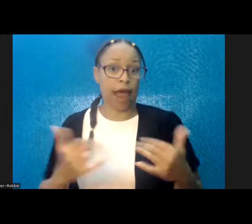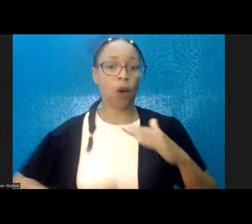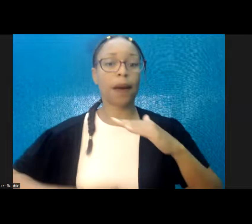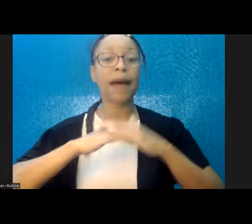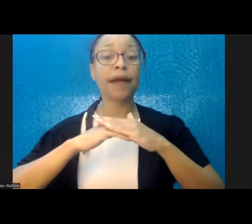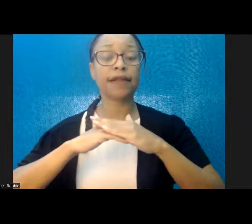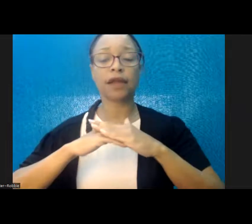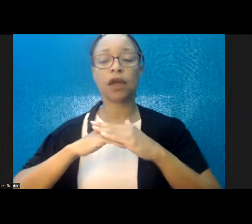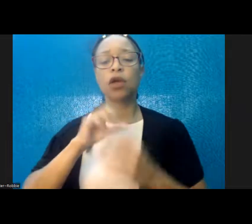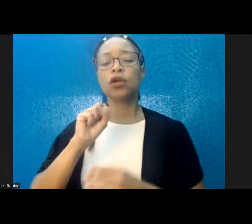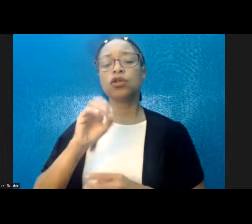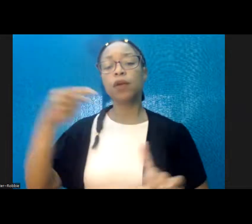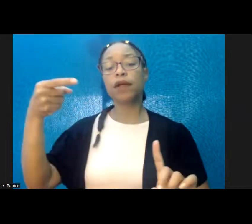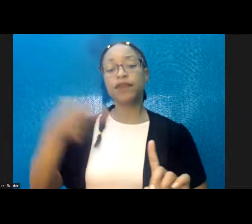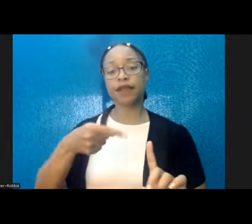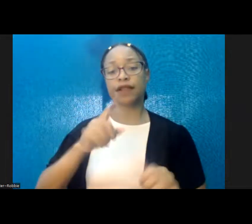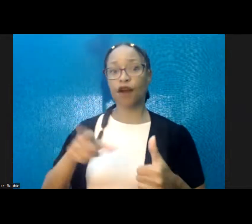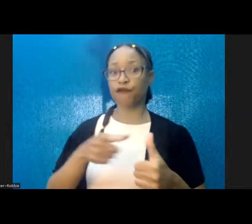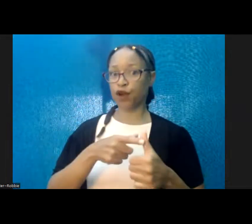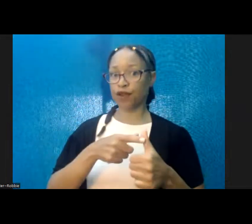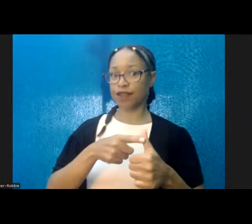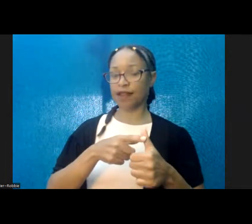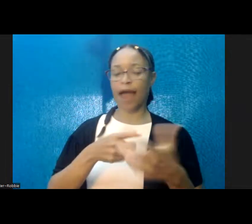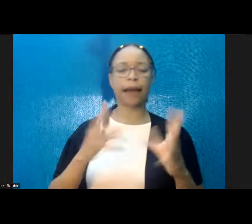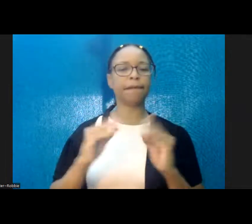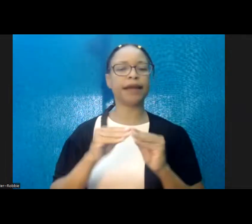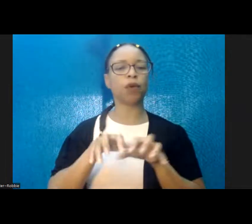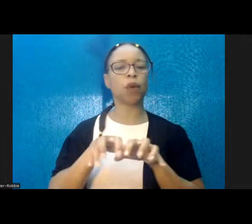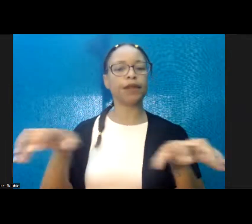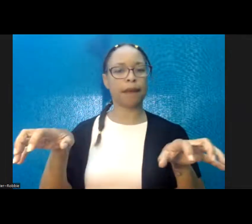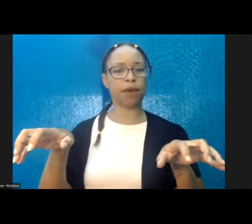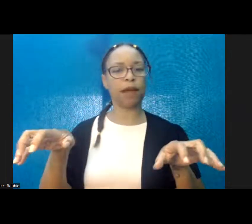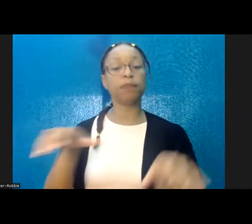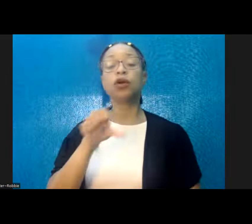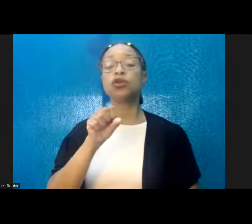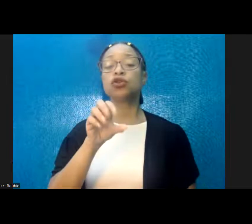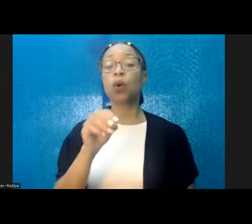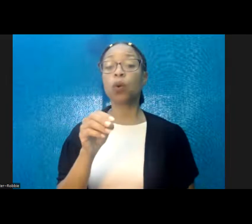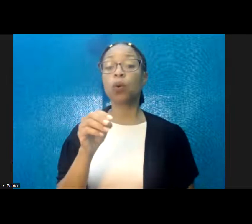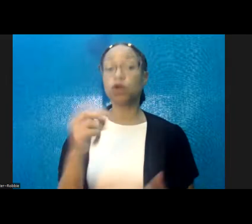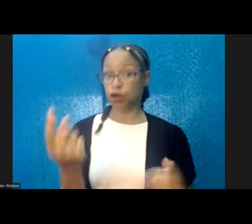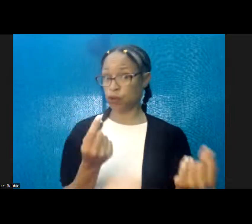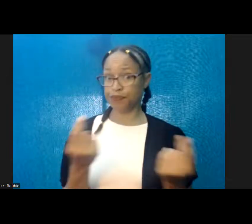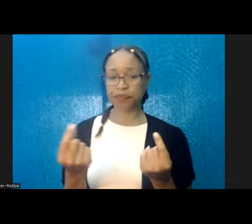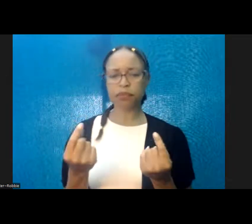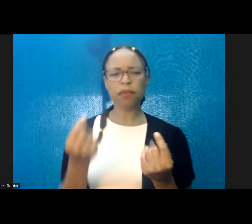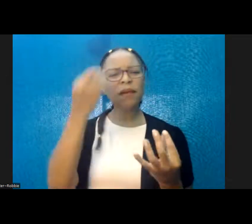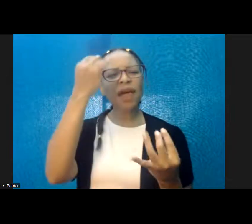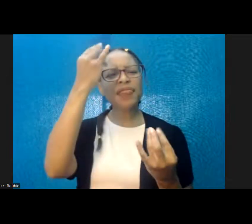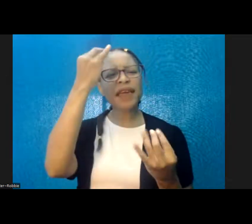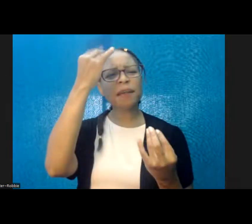So this is going to be our first breakout session. So what I want you to do is think about